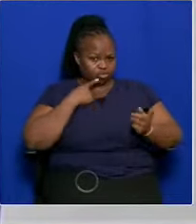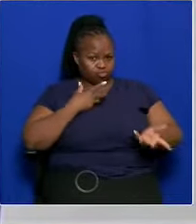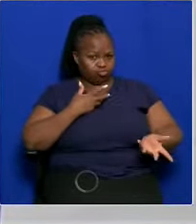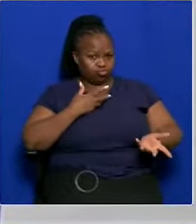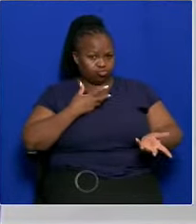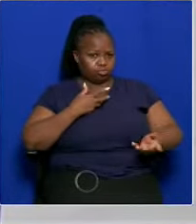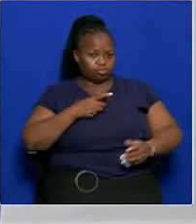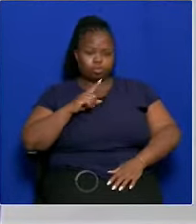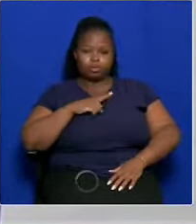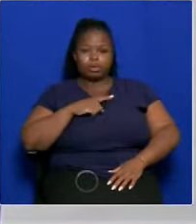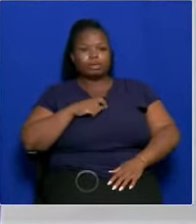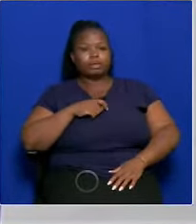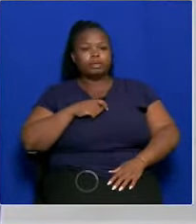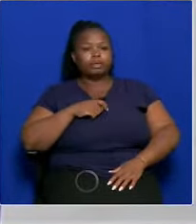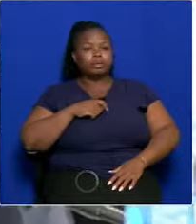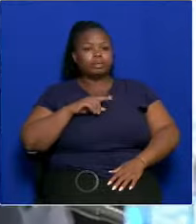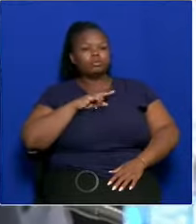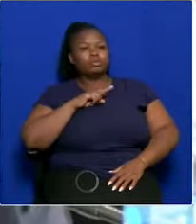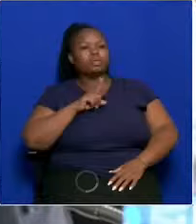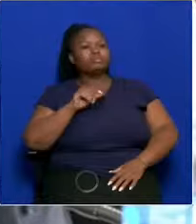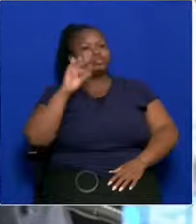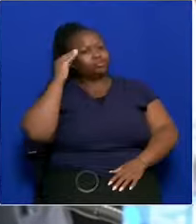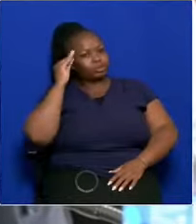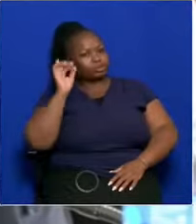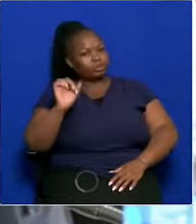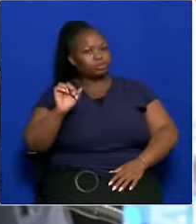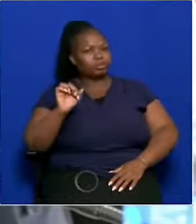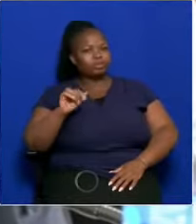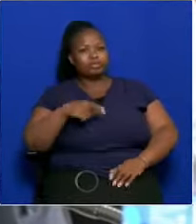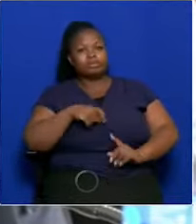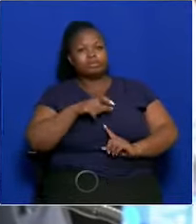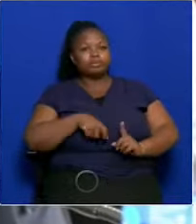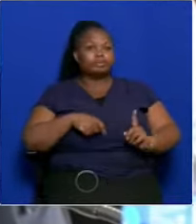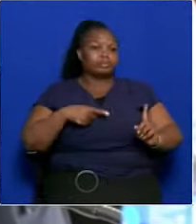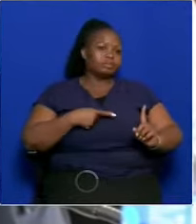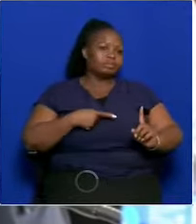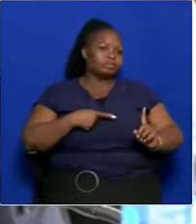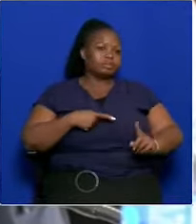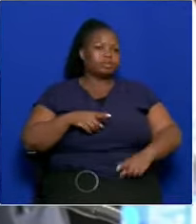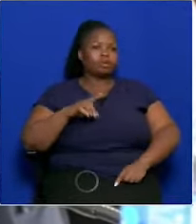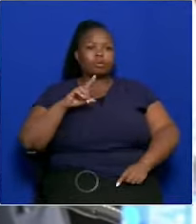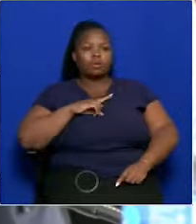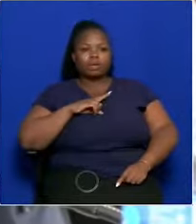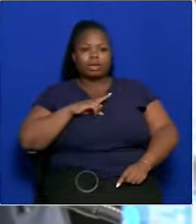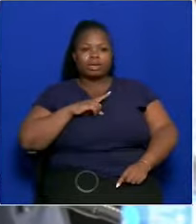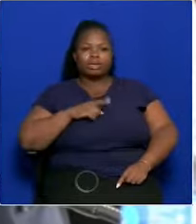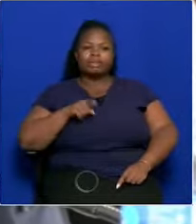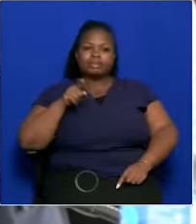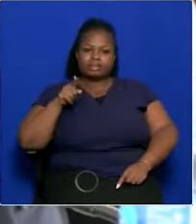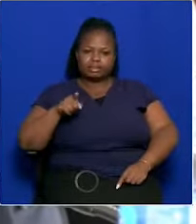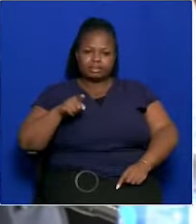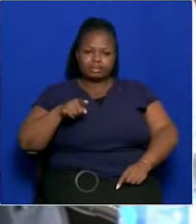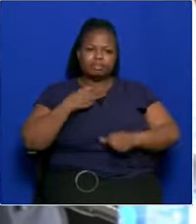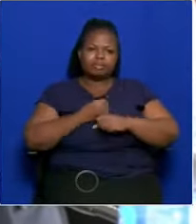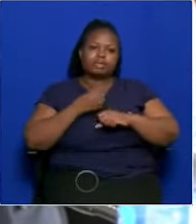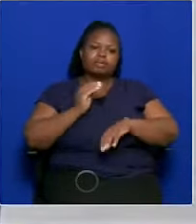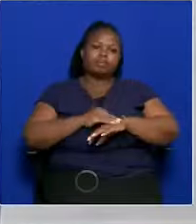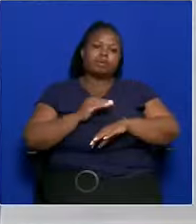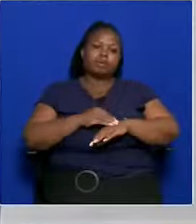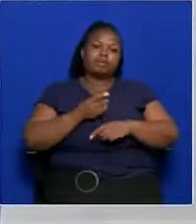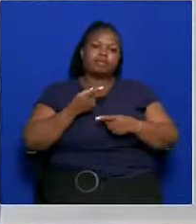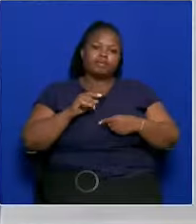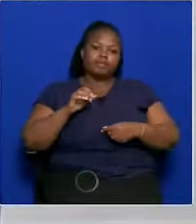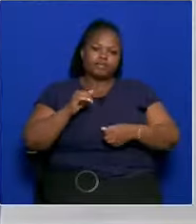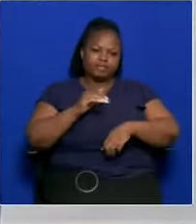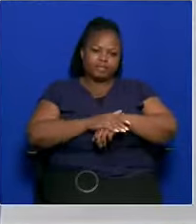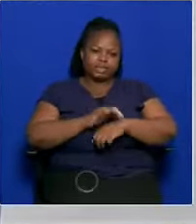your interest. Your interest in this person is because he's creating problems for your friend. And